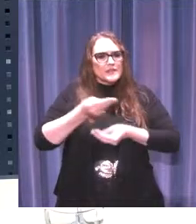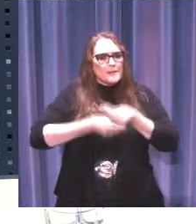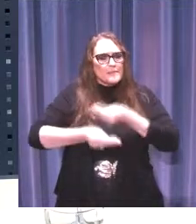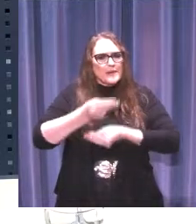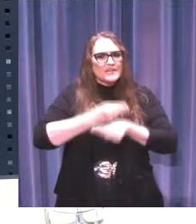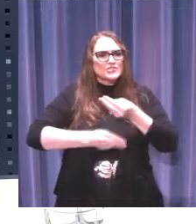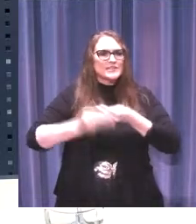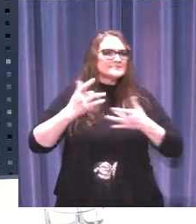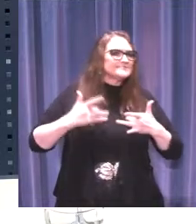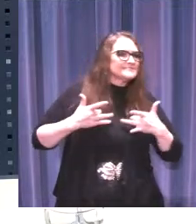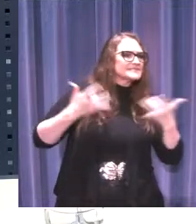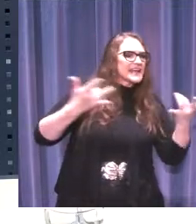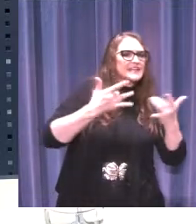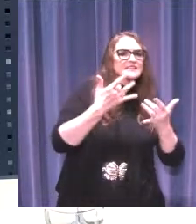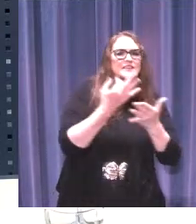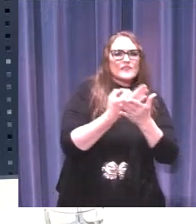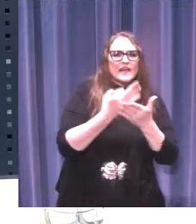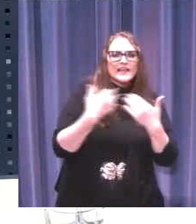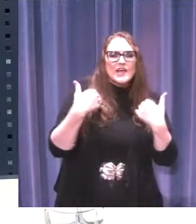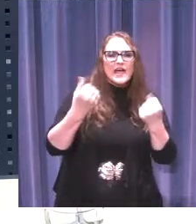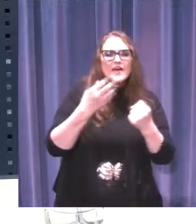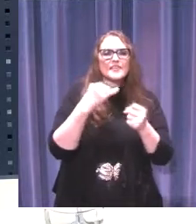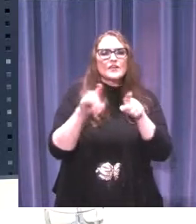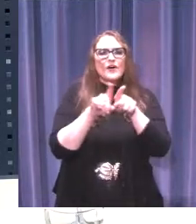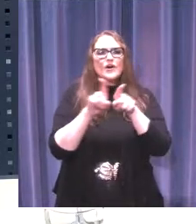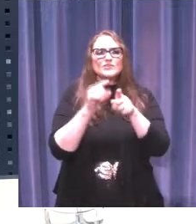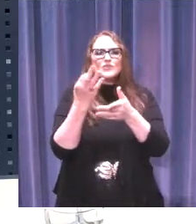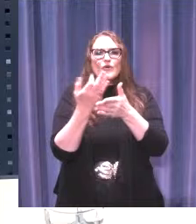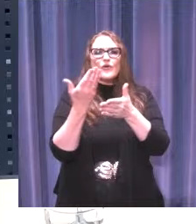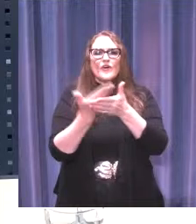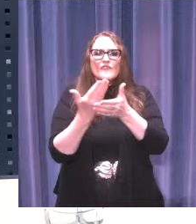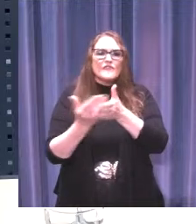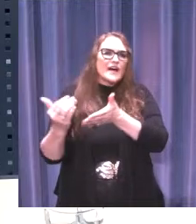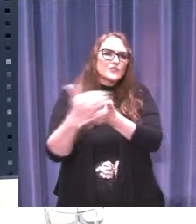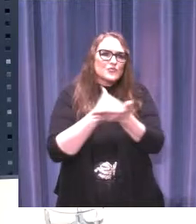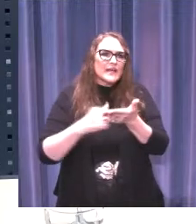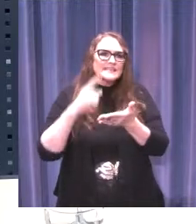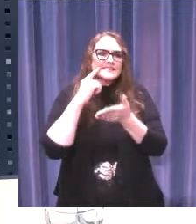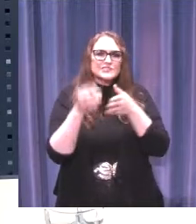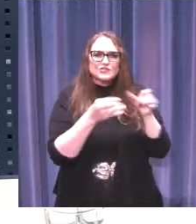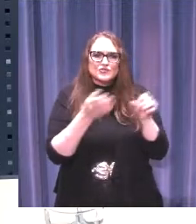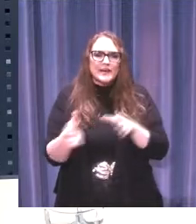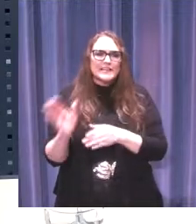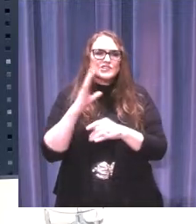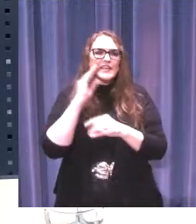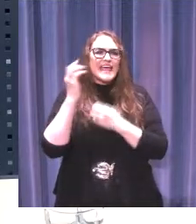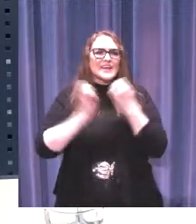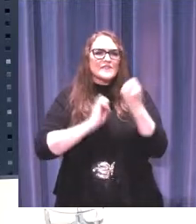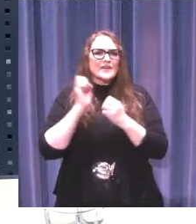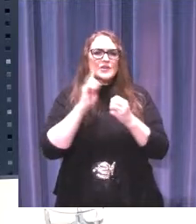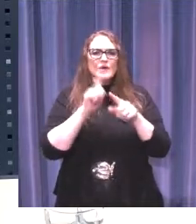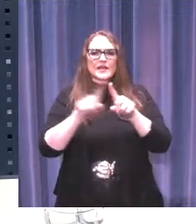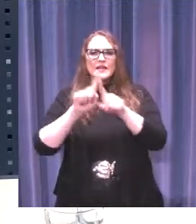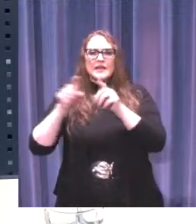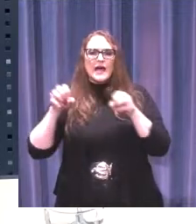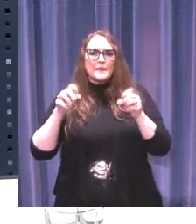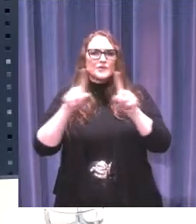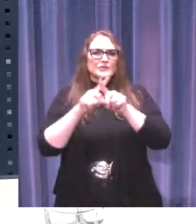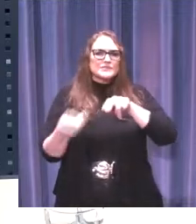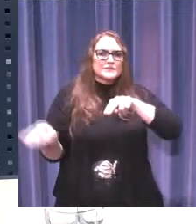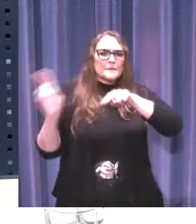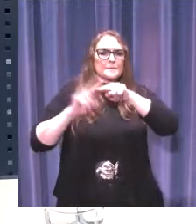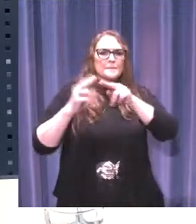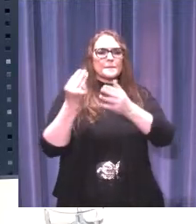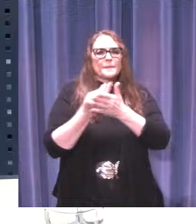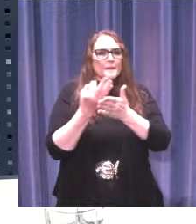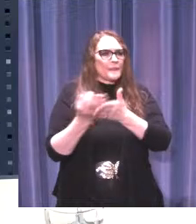the status, and financial health, and also fundraising strategies, and evaluate opportunities to increase